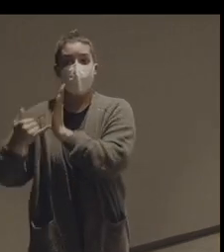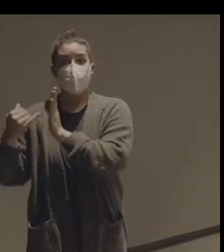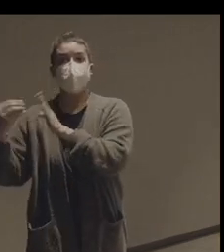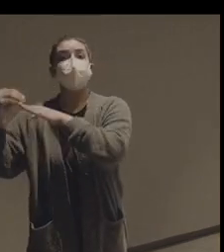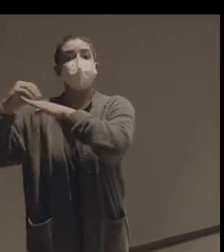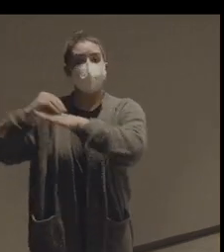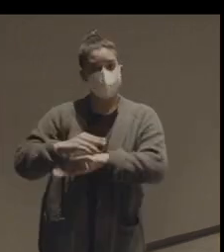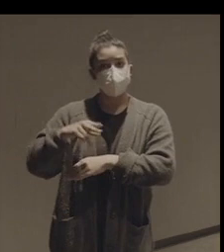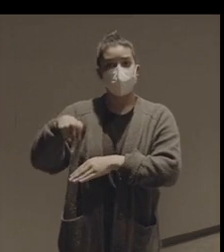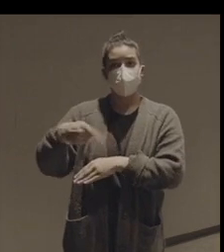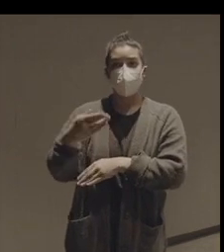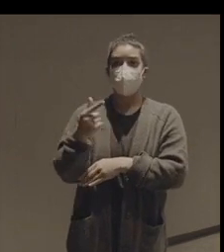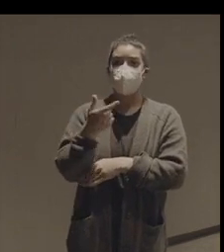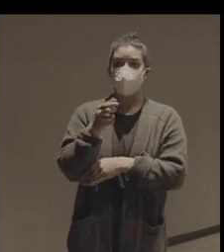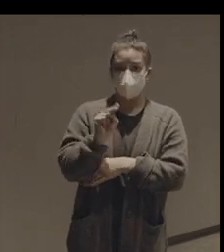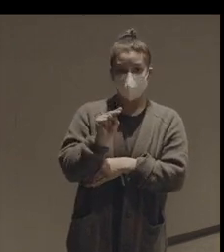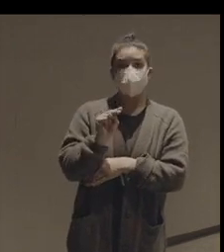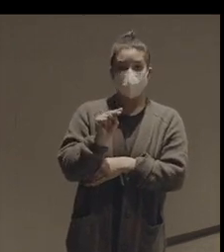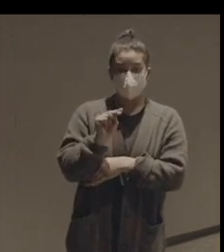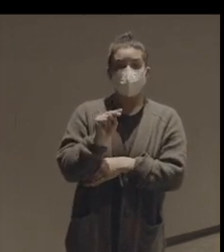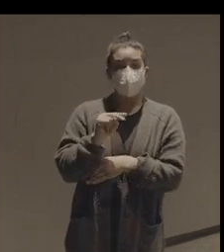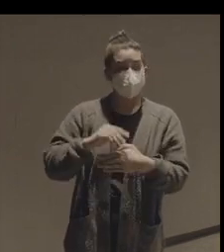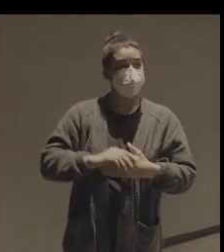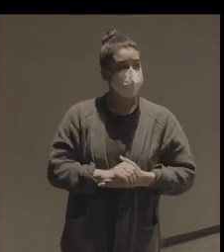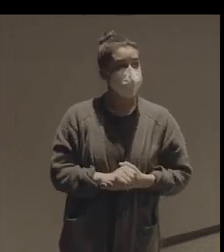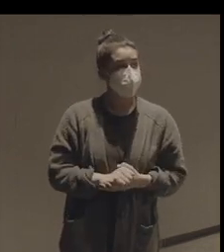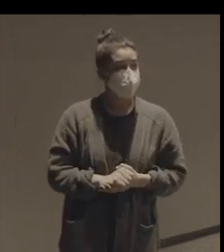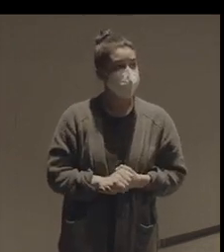masters, and after studying with Slive,